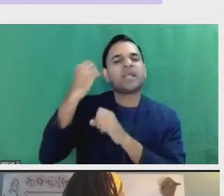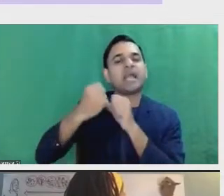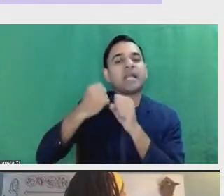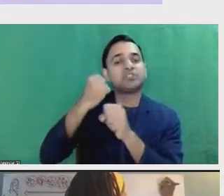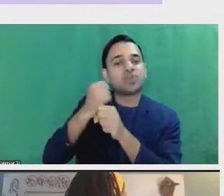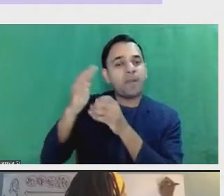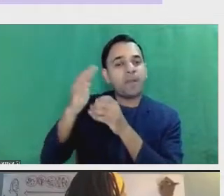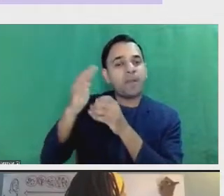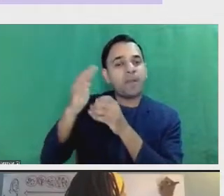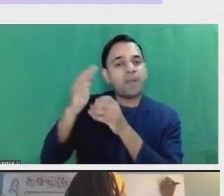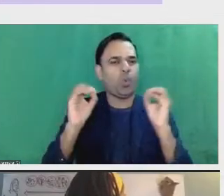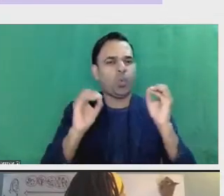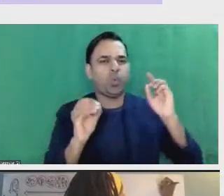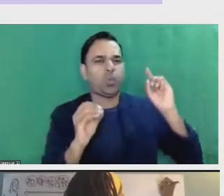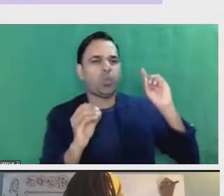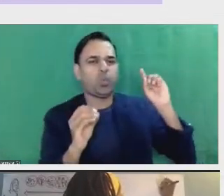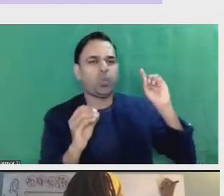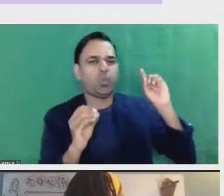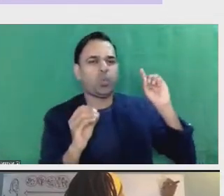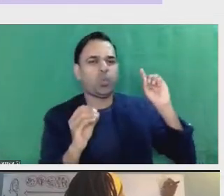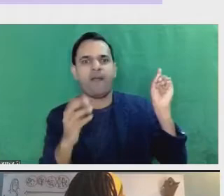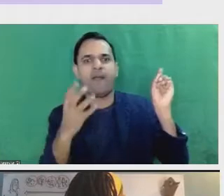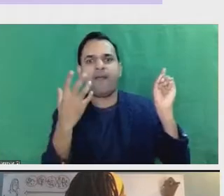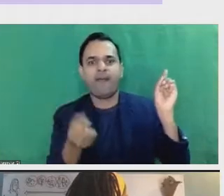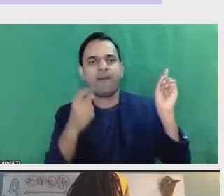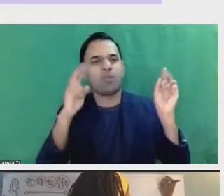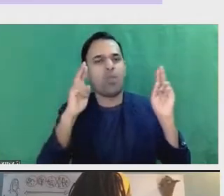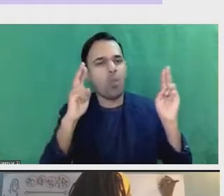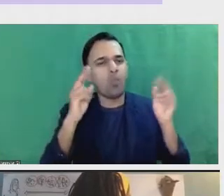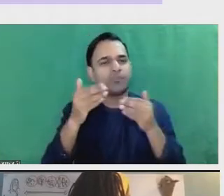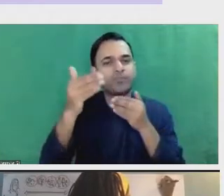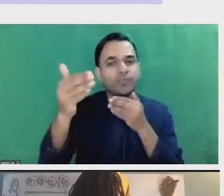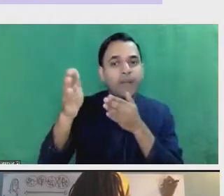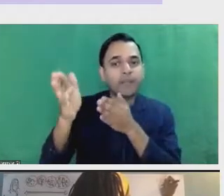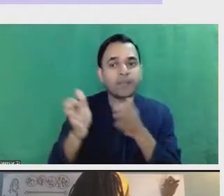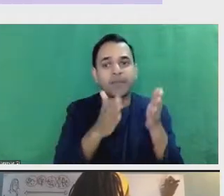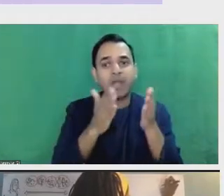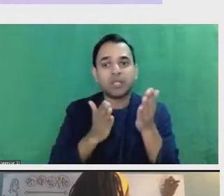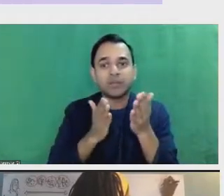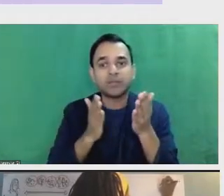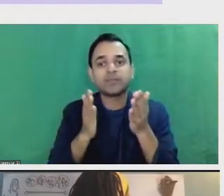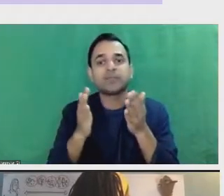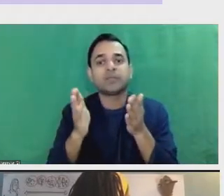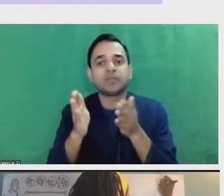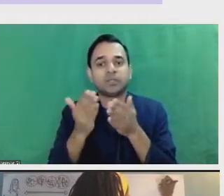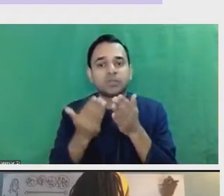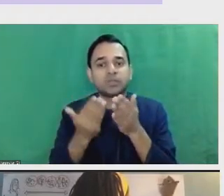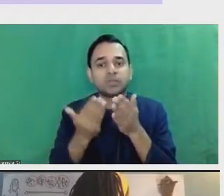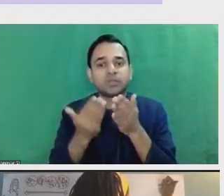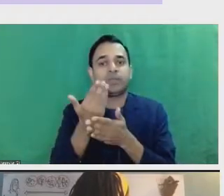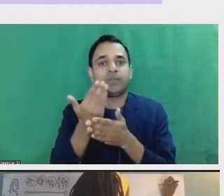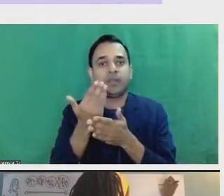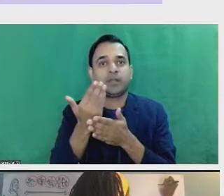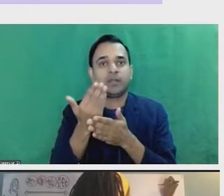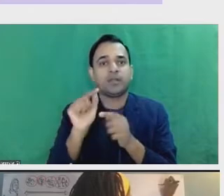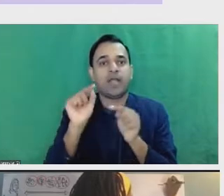plan, that there will be more actions set that will complement the goals and targets and indicators that are reflected in the